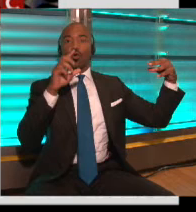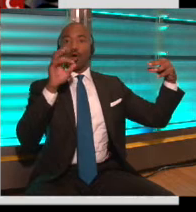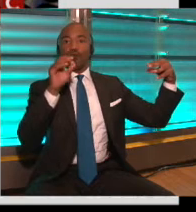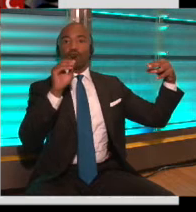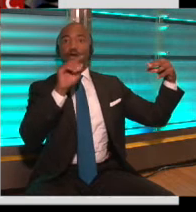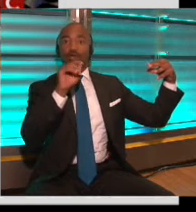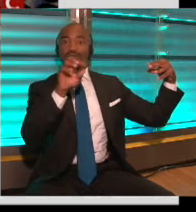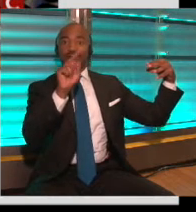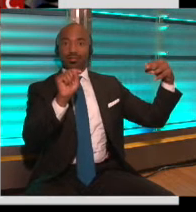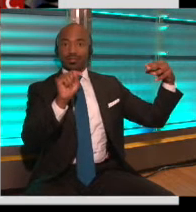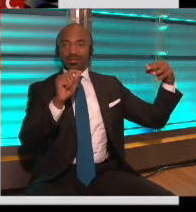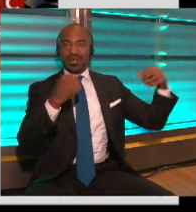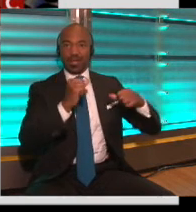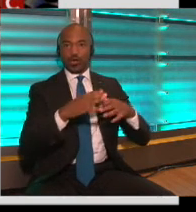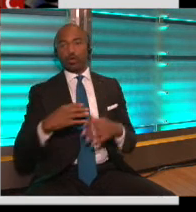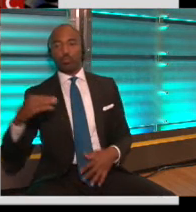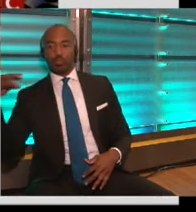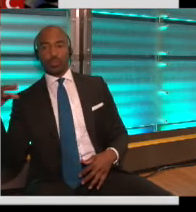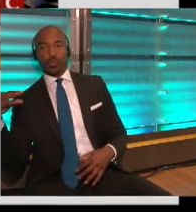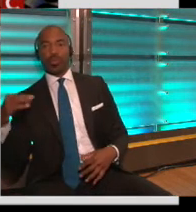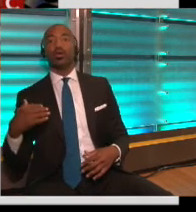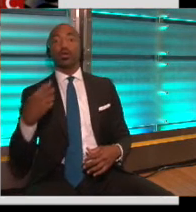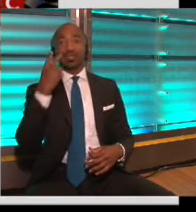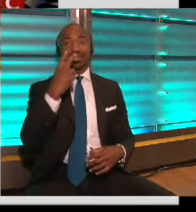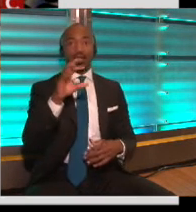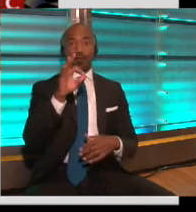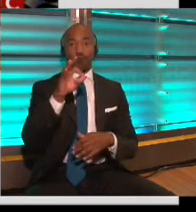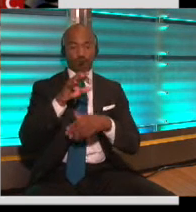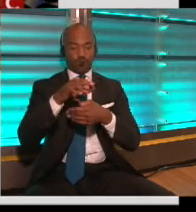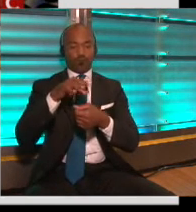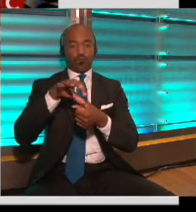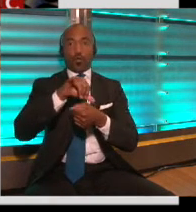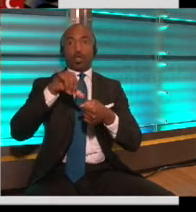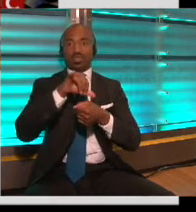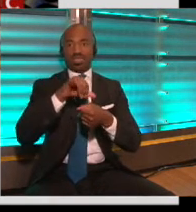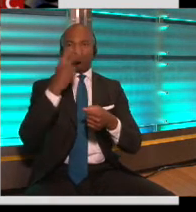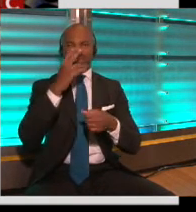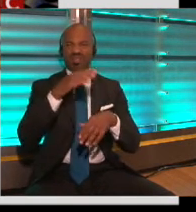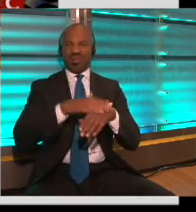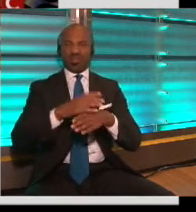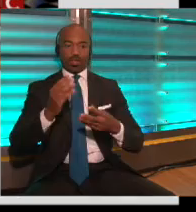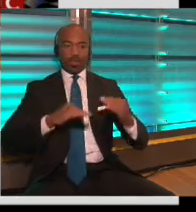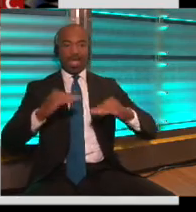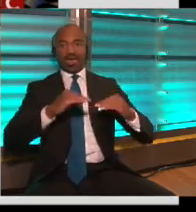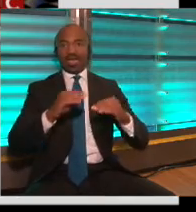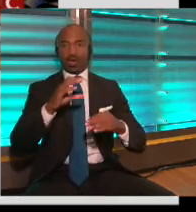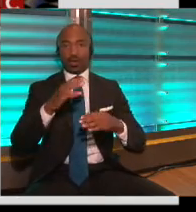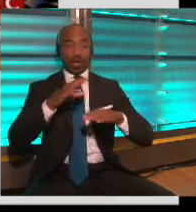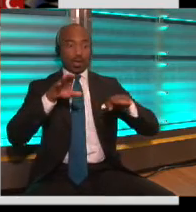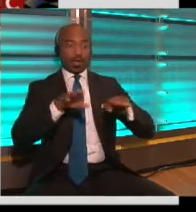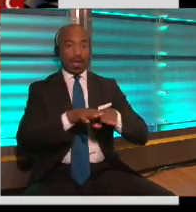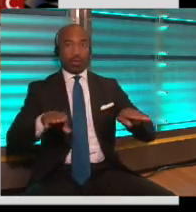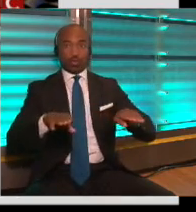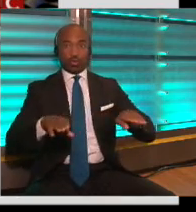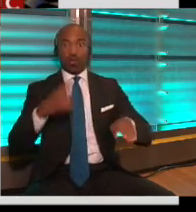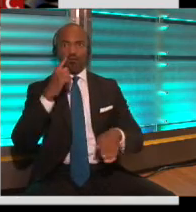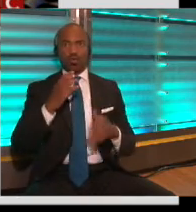one's on our frosting table, and you saw the one on the packing counter. And for our customers, this